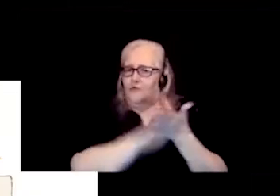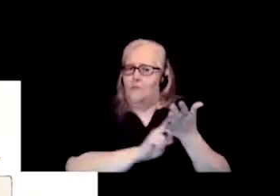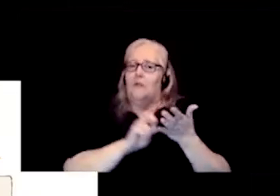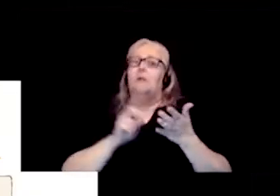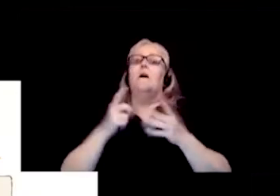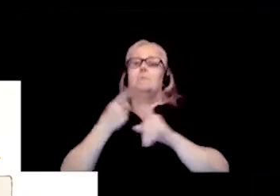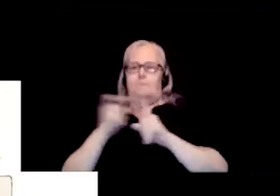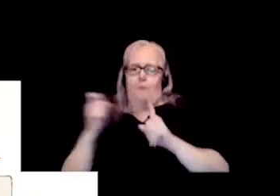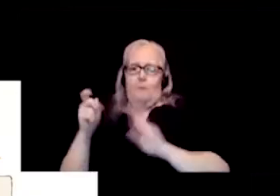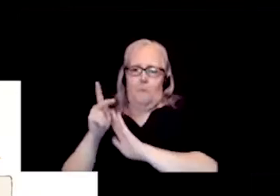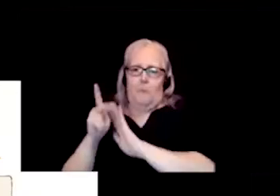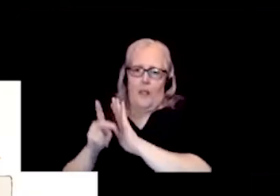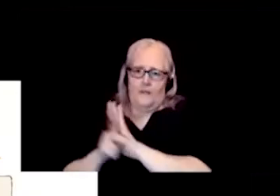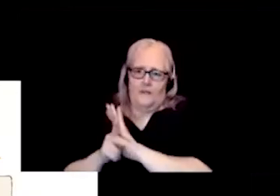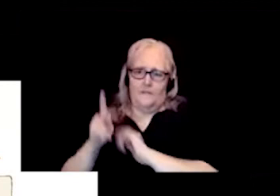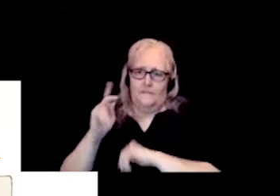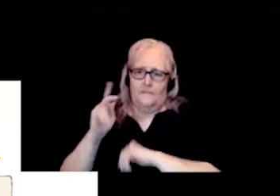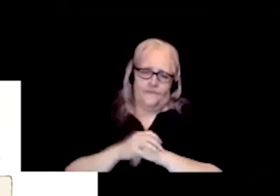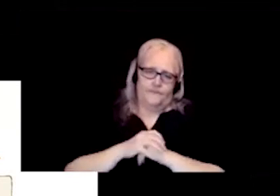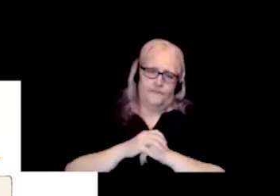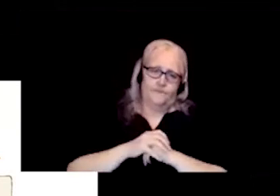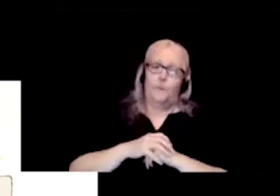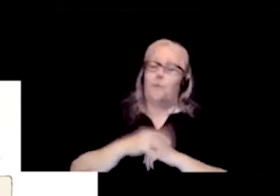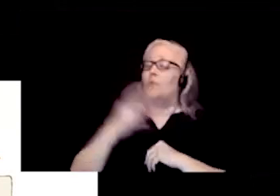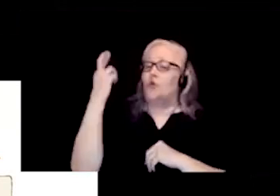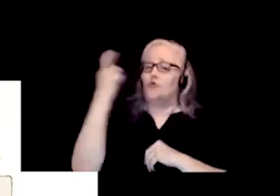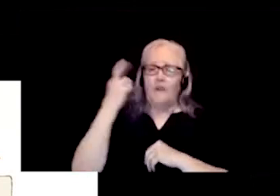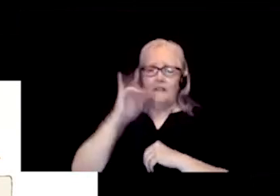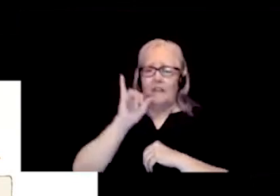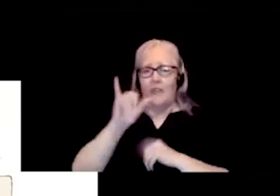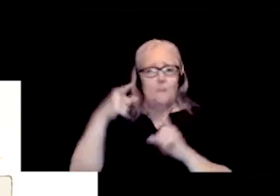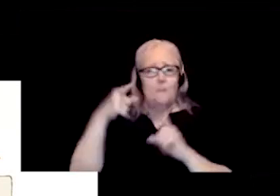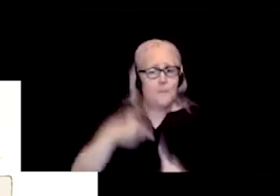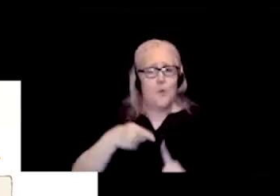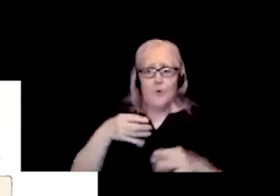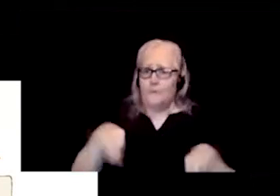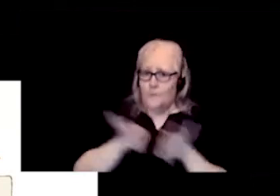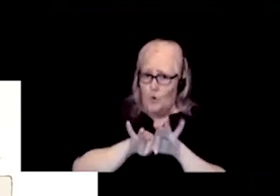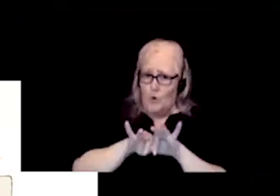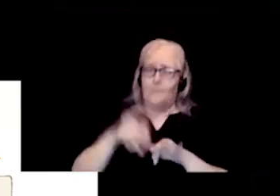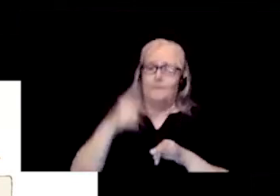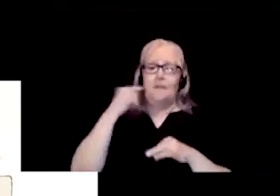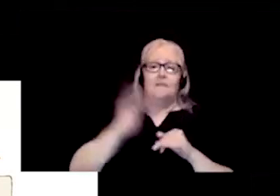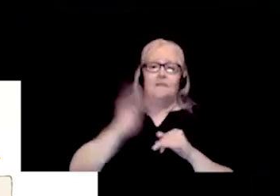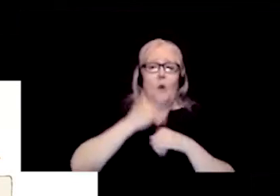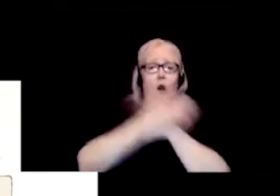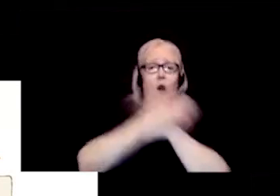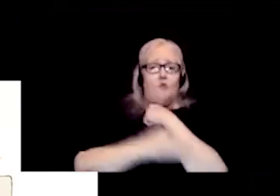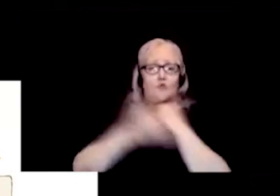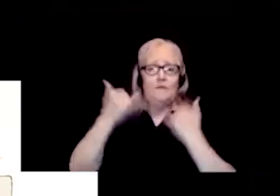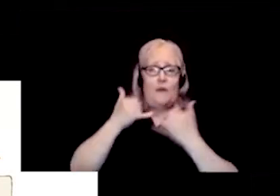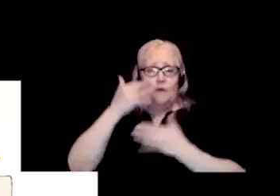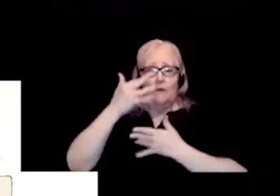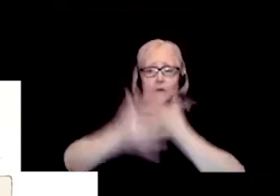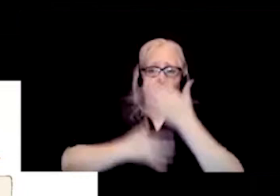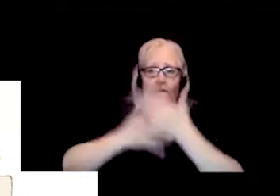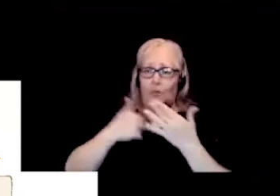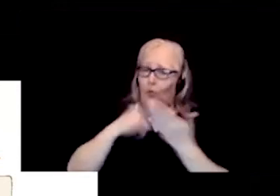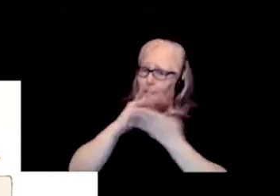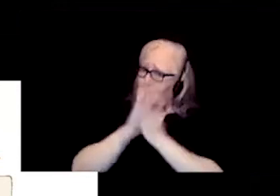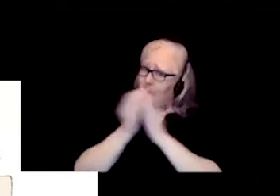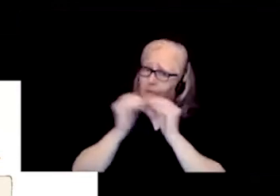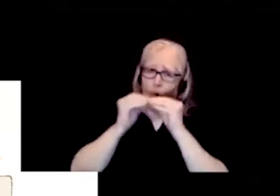Why is this important? Because as we are moving forward in this country to becoming a more diverse nation,